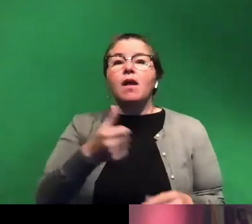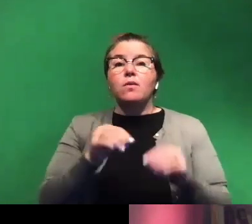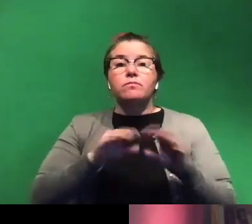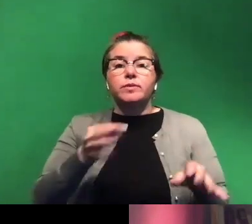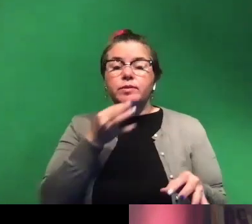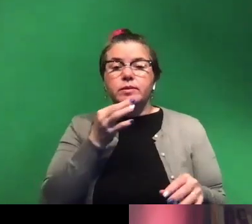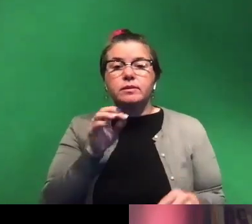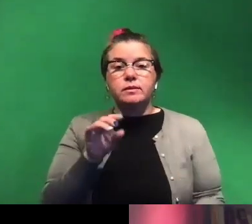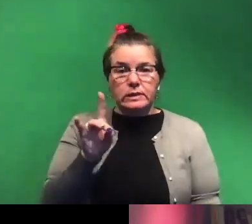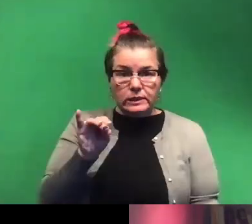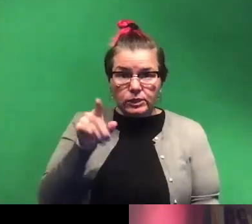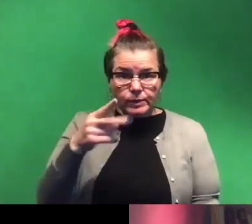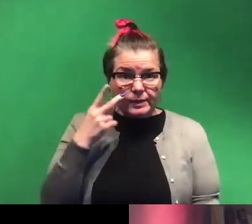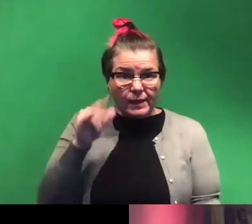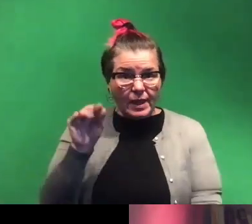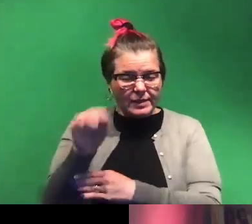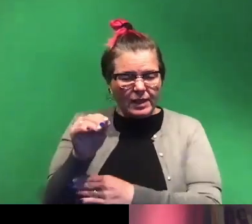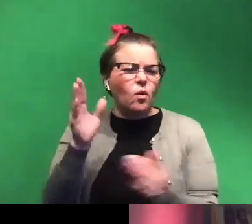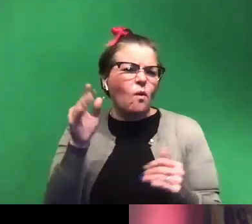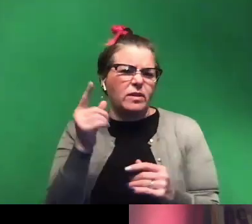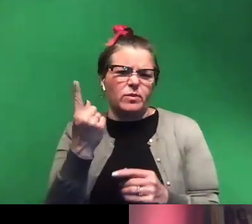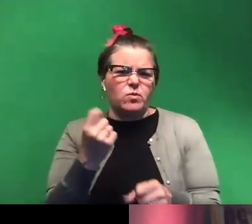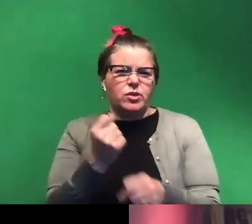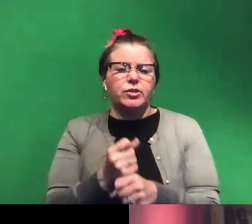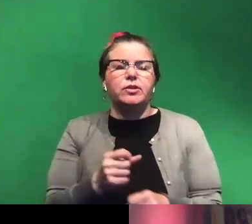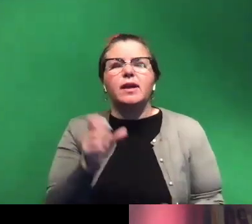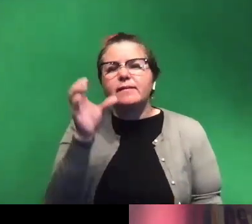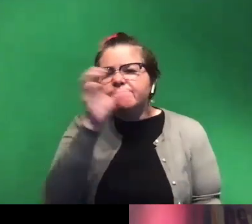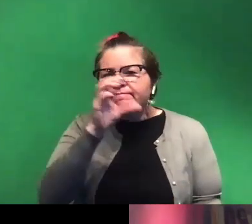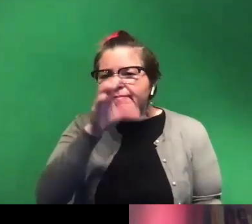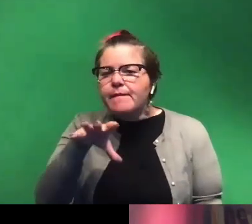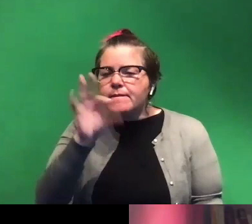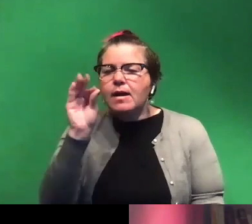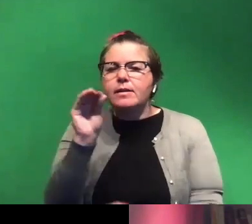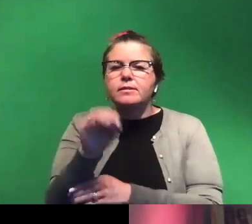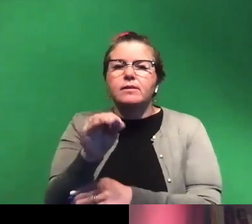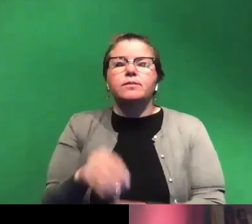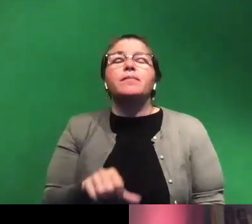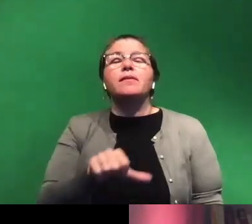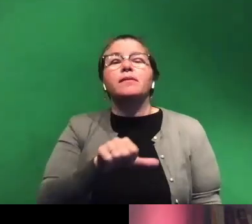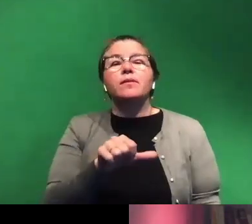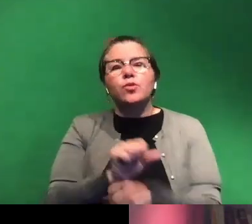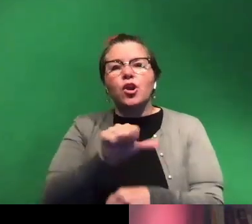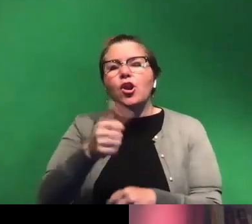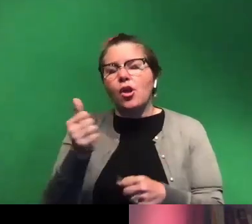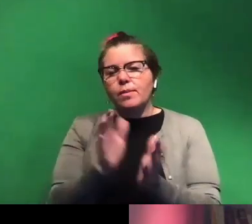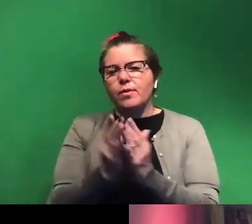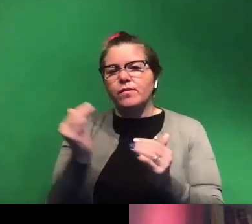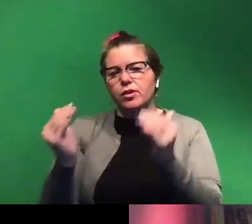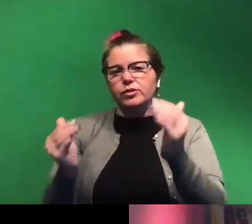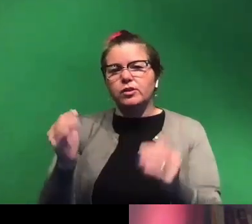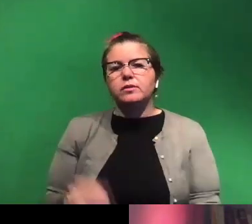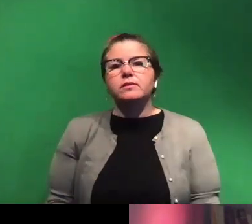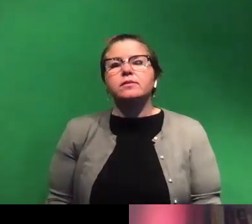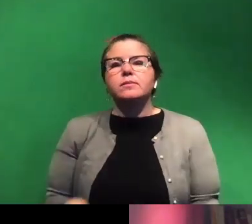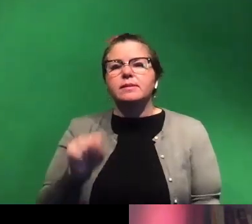You See That Dinosaur? Hopefully within the next year, which is a search and find book. Cool. And I'm working on another book for adults with St. Martin's Press